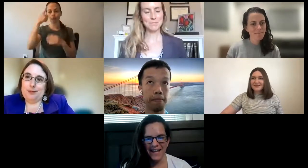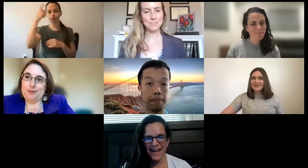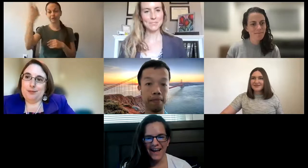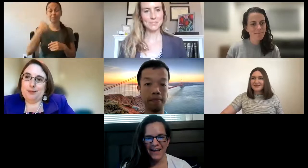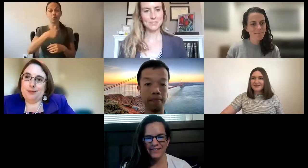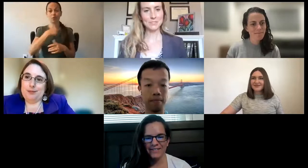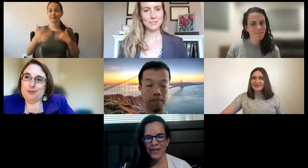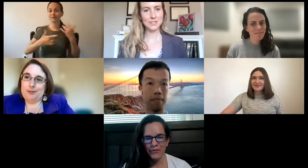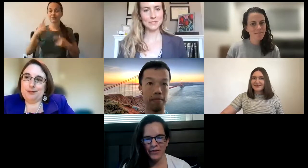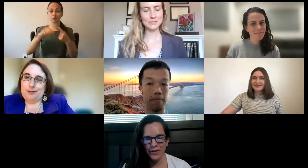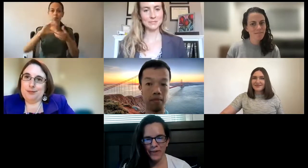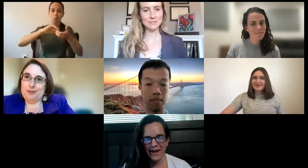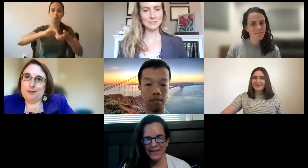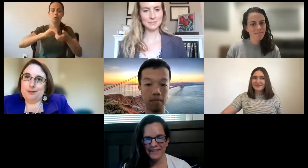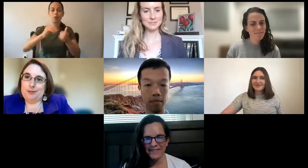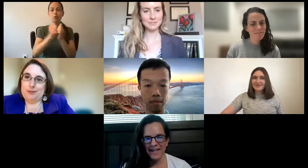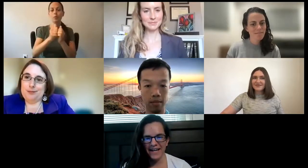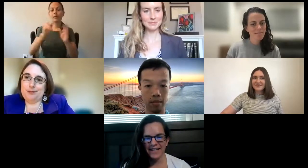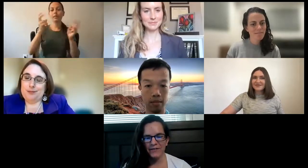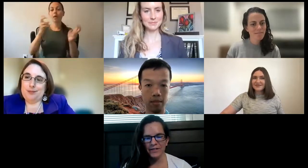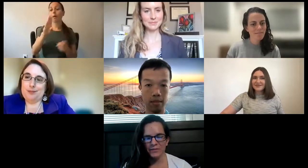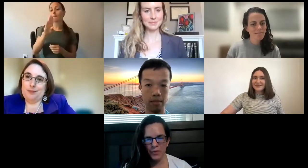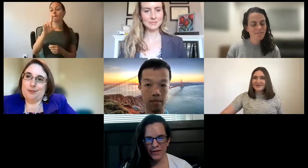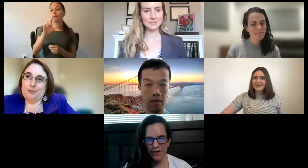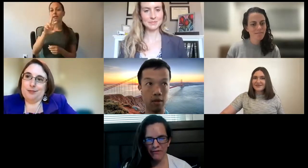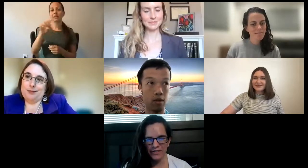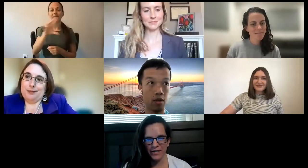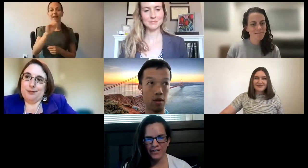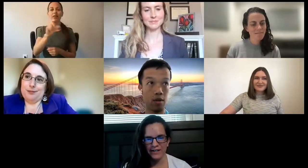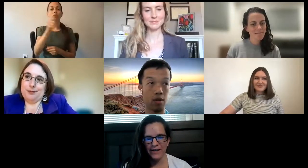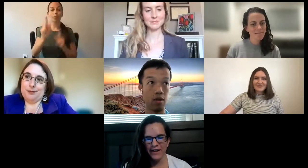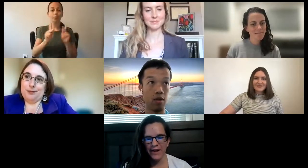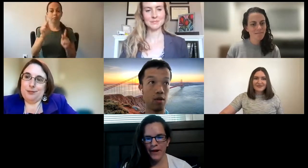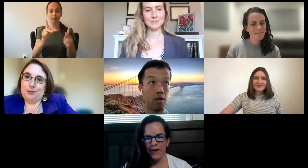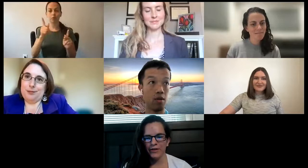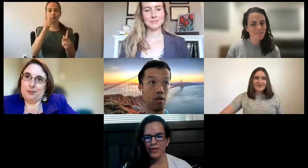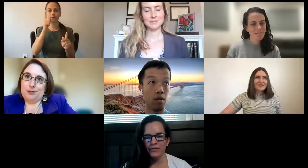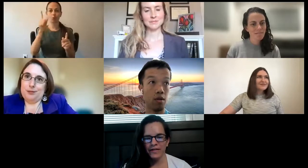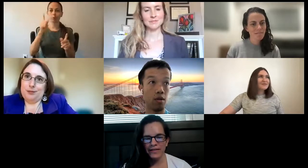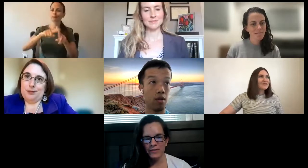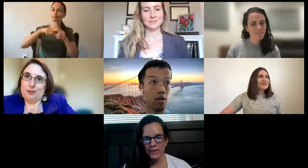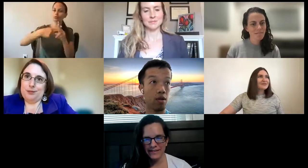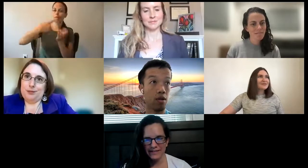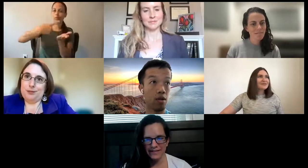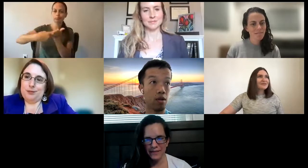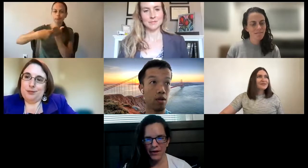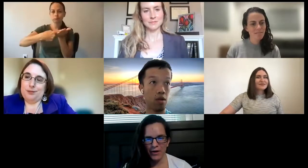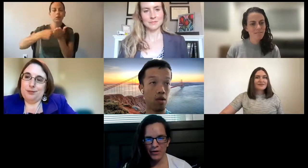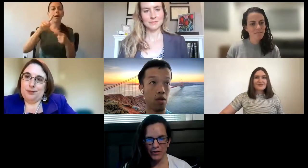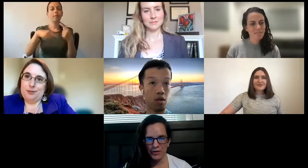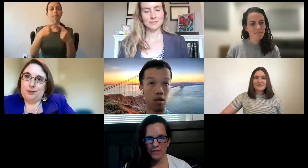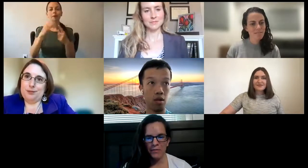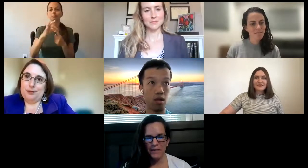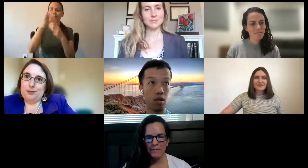Blend and several panelists today to have this important conversation about the unique experiences about